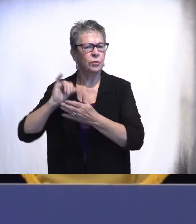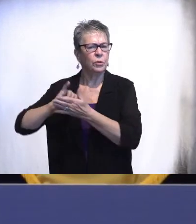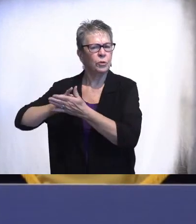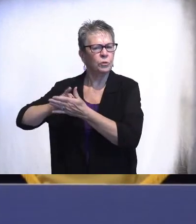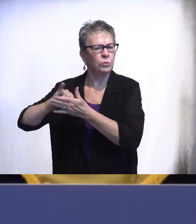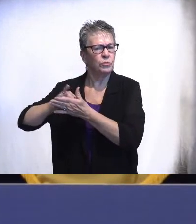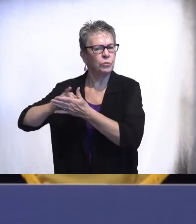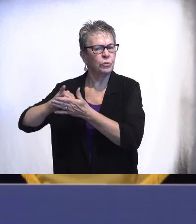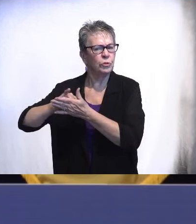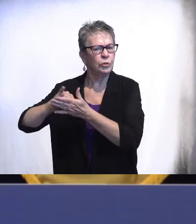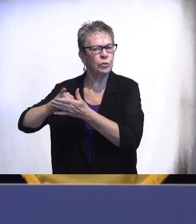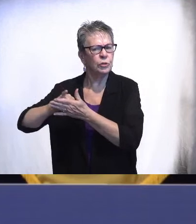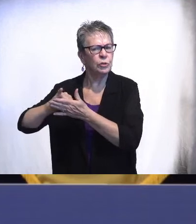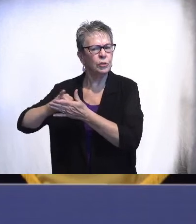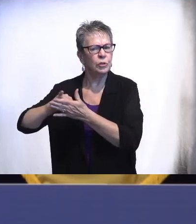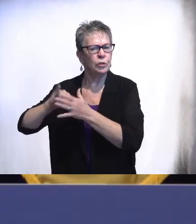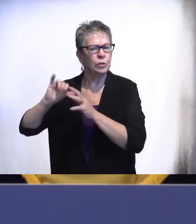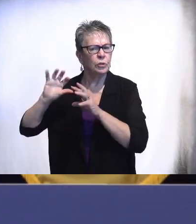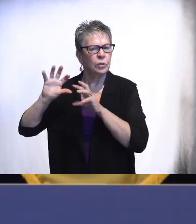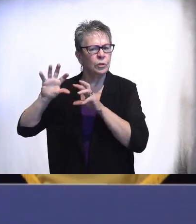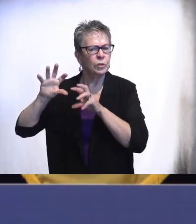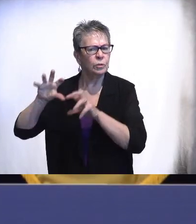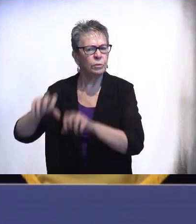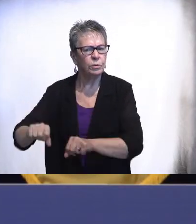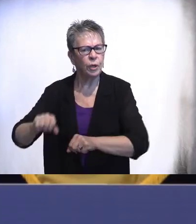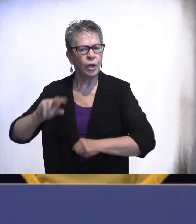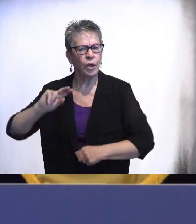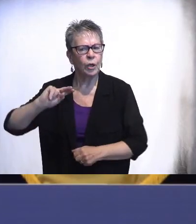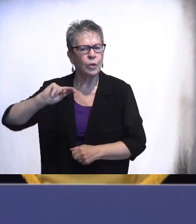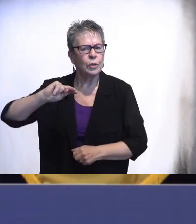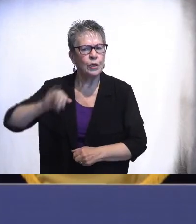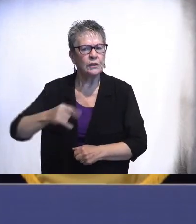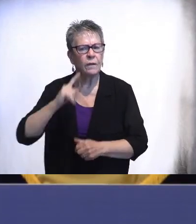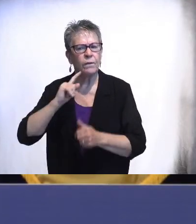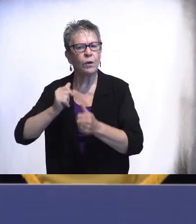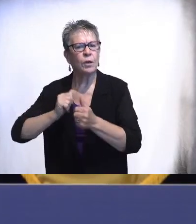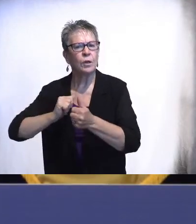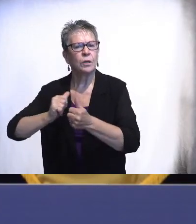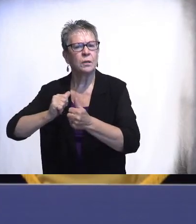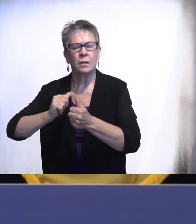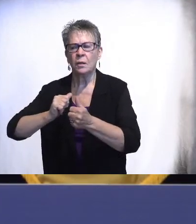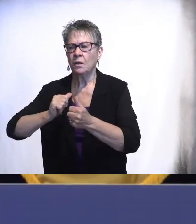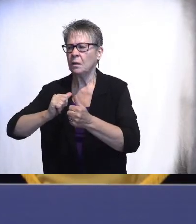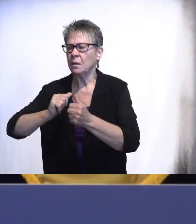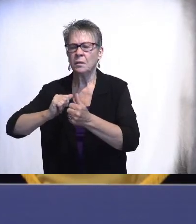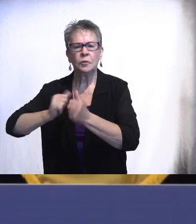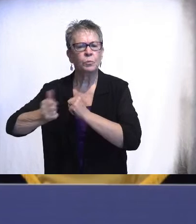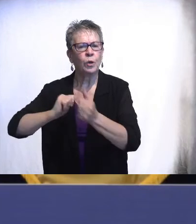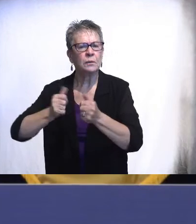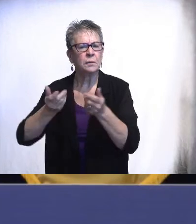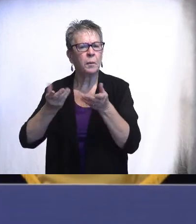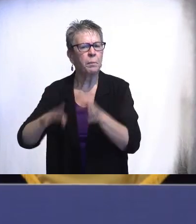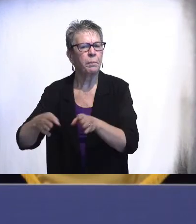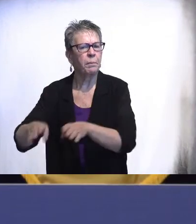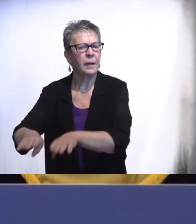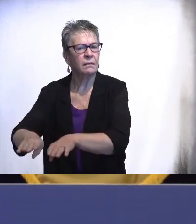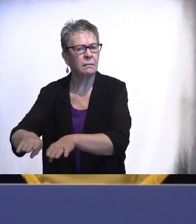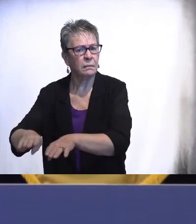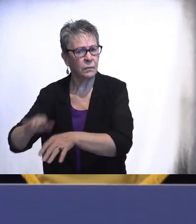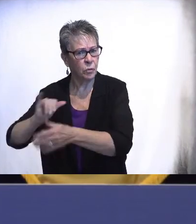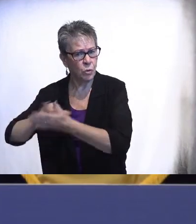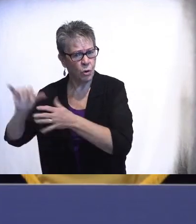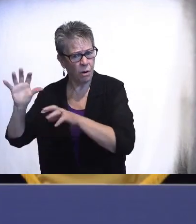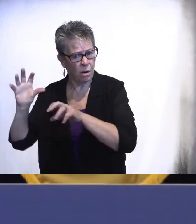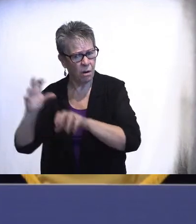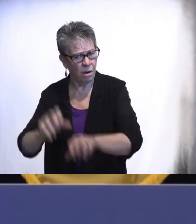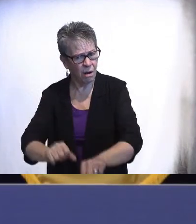and predictions that they'll do better than New Jersey for the Super Bowl? Does New Jersey risk losing its status as the de facto leader